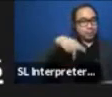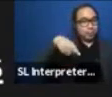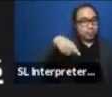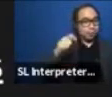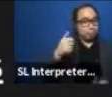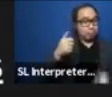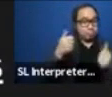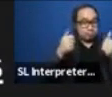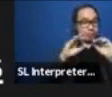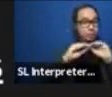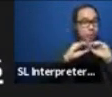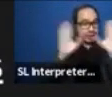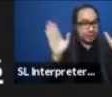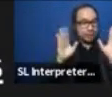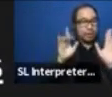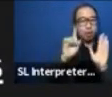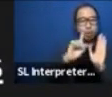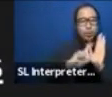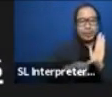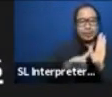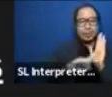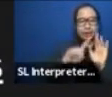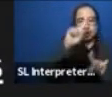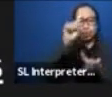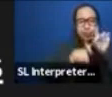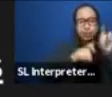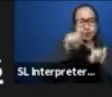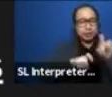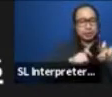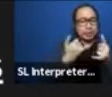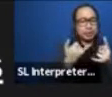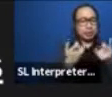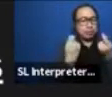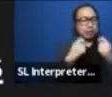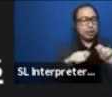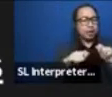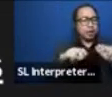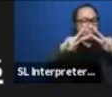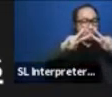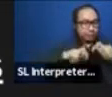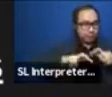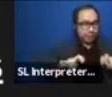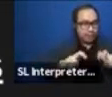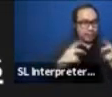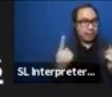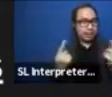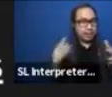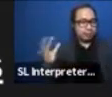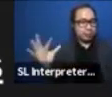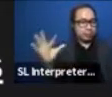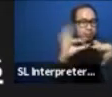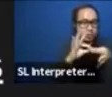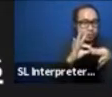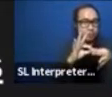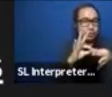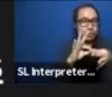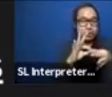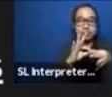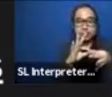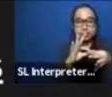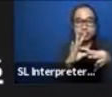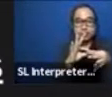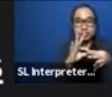What this research was trying to investigate was the intersections of gender, sexuality, caste, class,